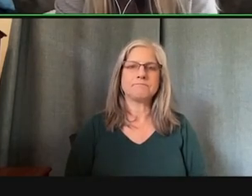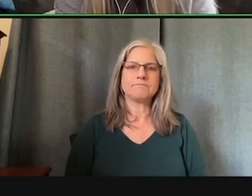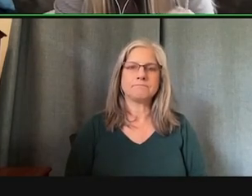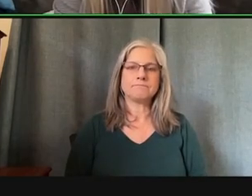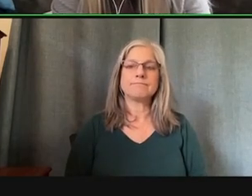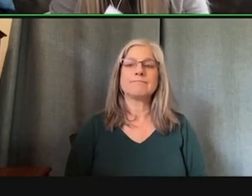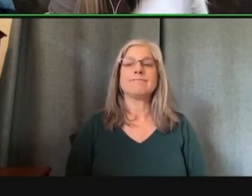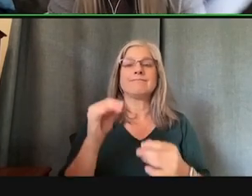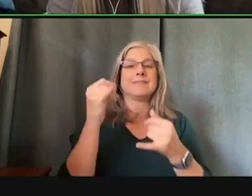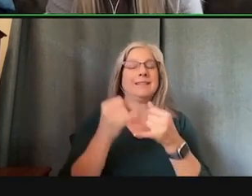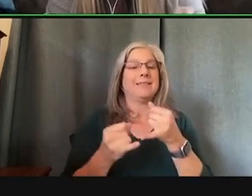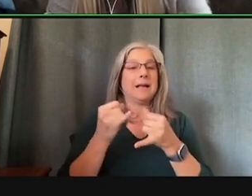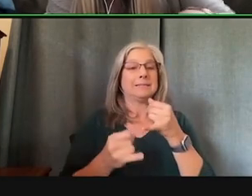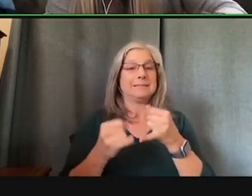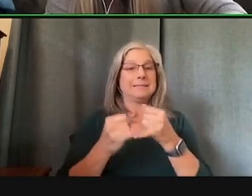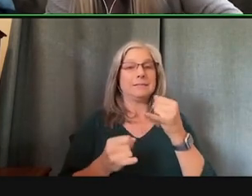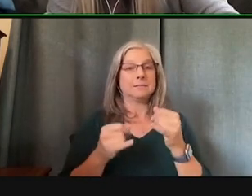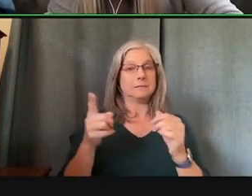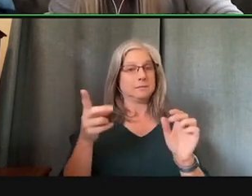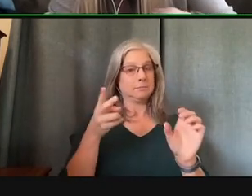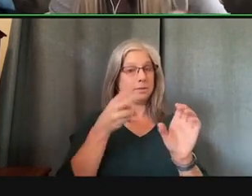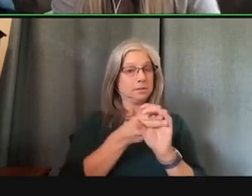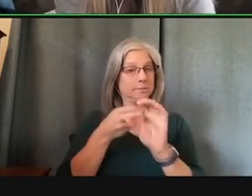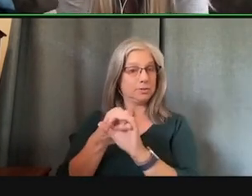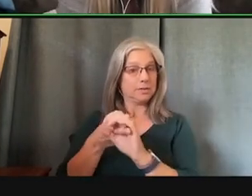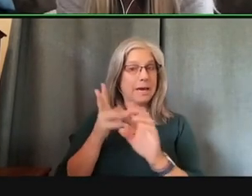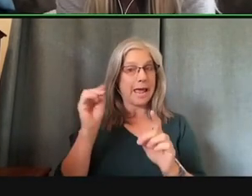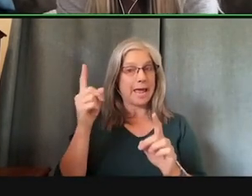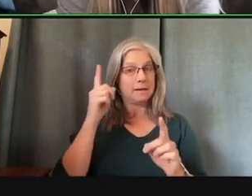And then lastly, participation and consent.